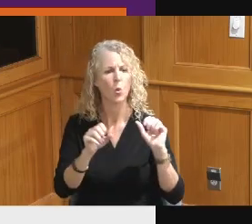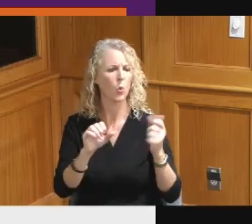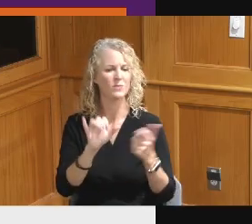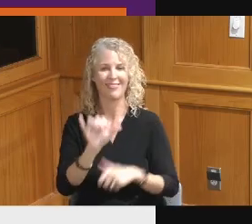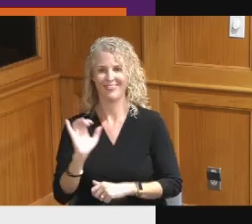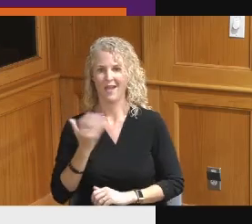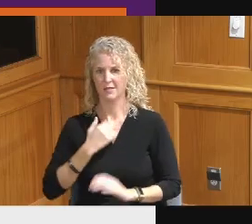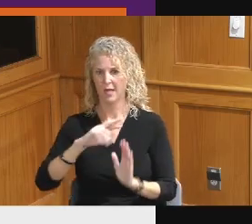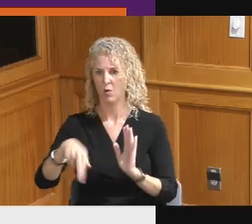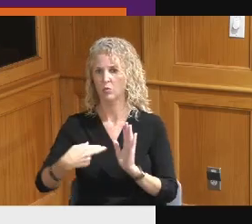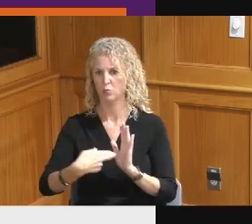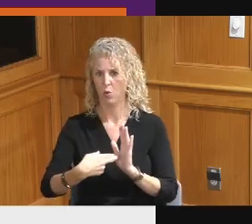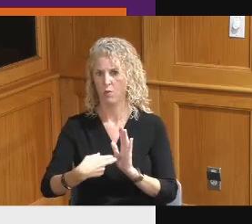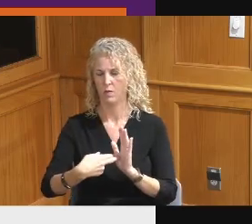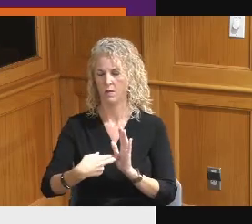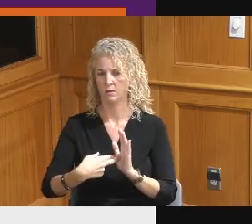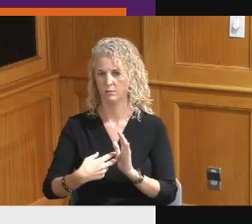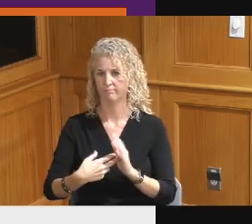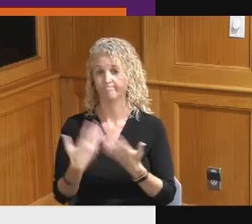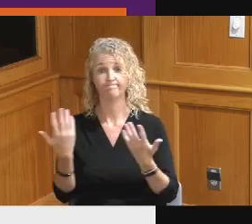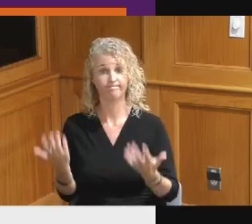agreement around the county ARPA dollars?